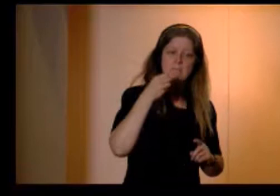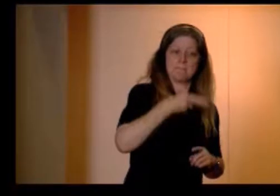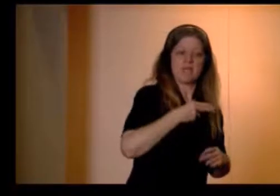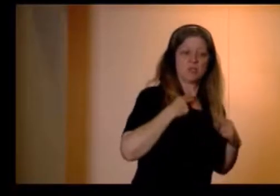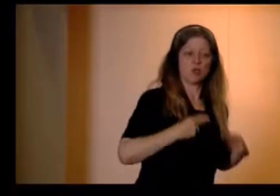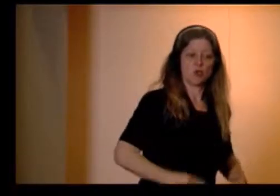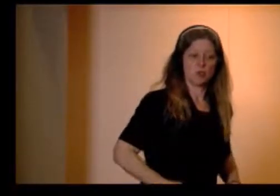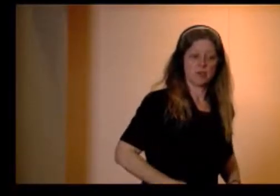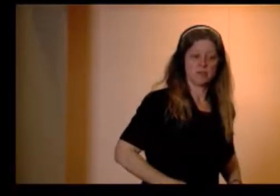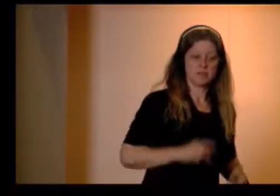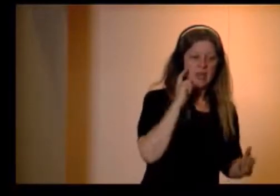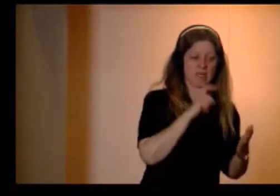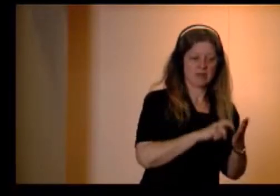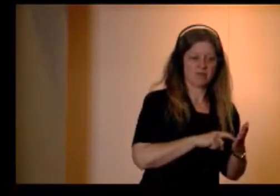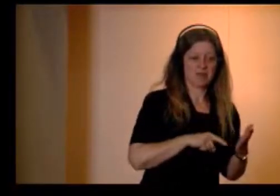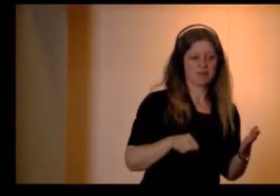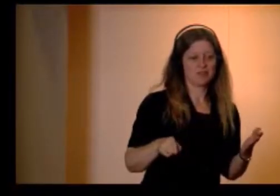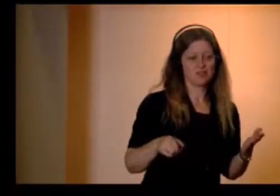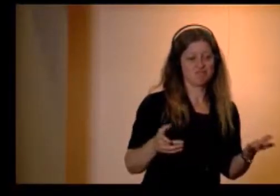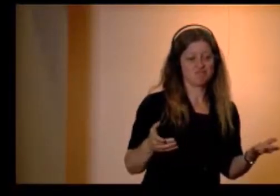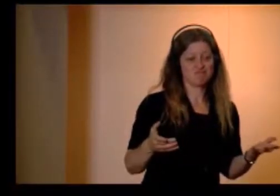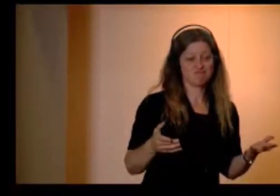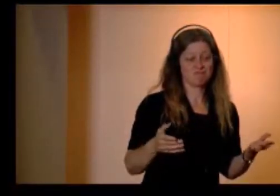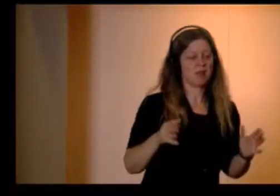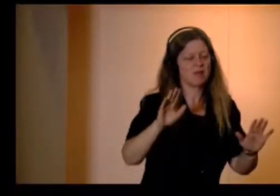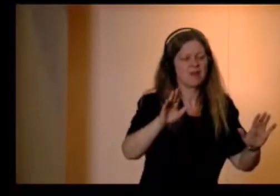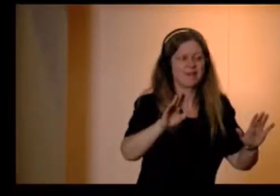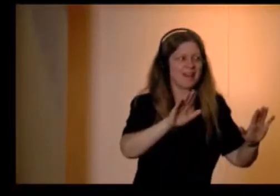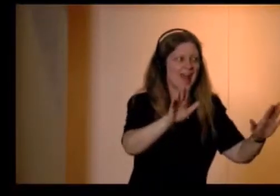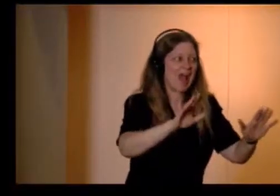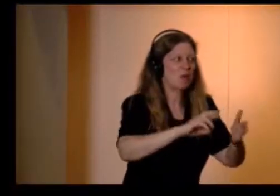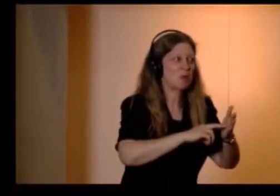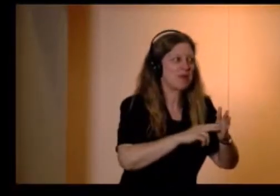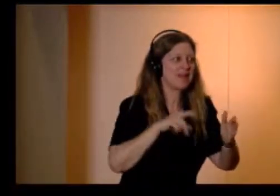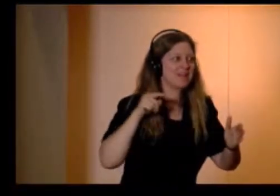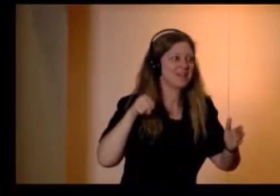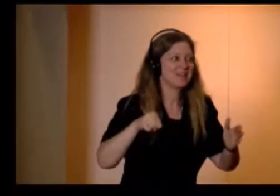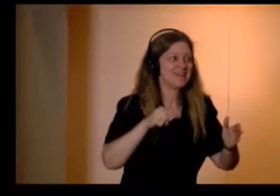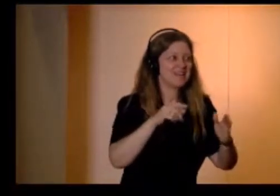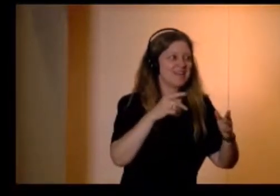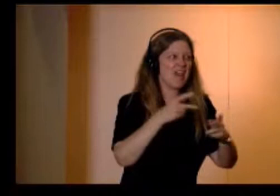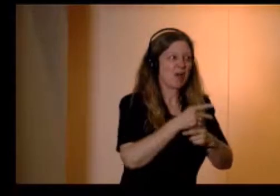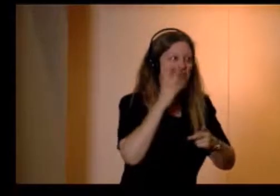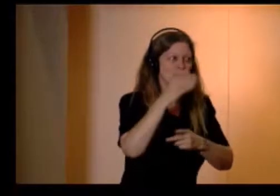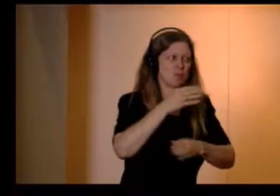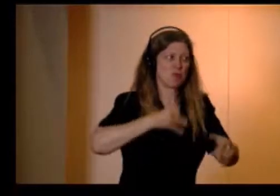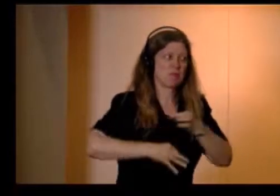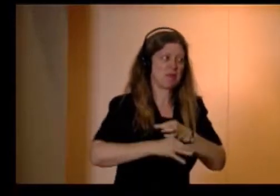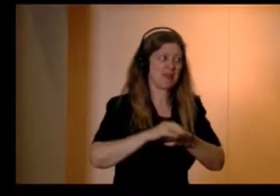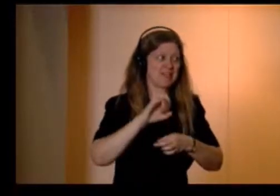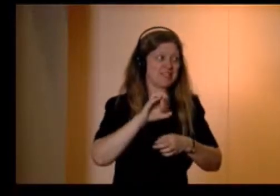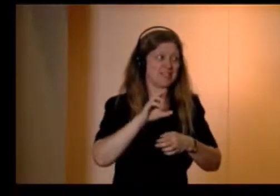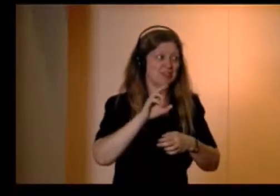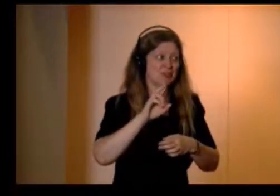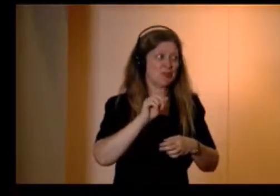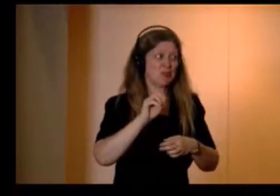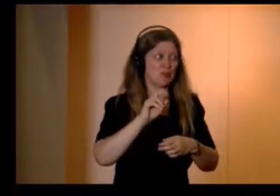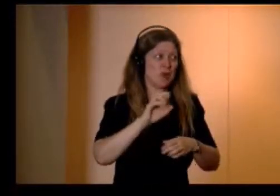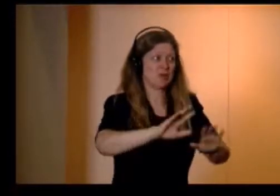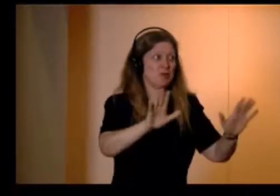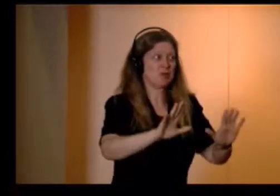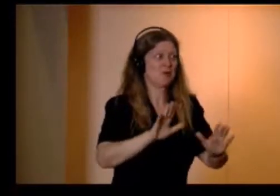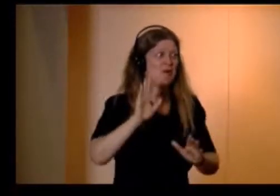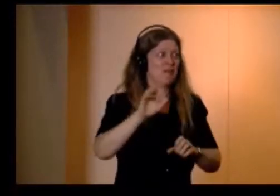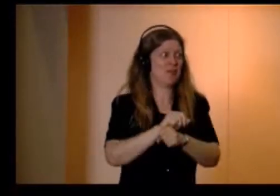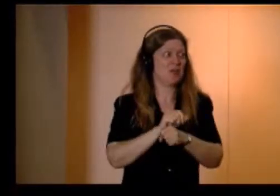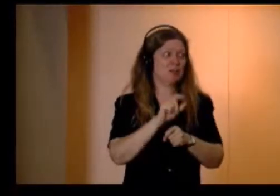I should step back and say that's not to say that these algorithms will ever replace curators. What they do is very important, and that's not our goal